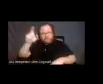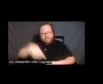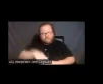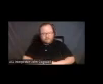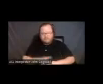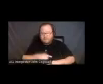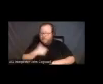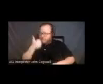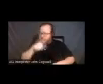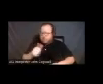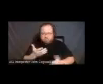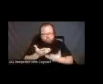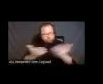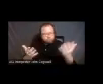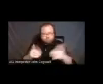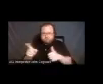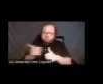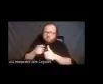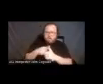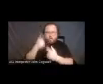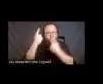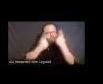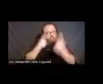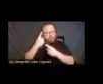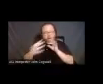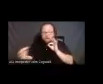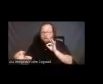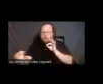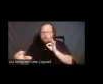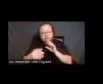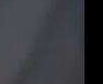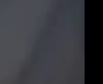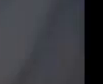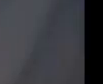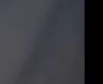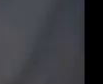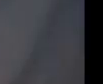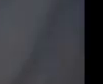does anybody have any initial thoughts, feedback, or questions for me?